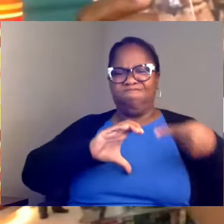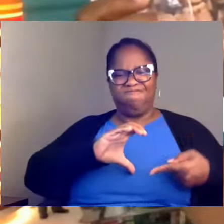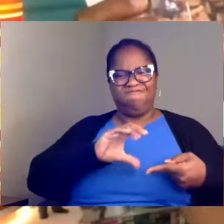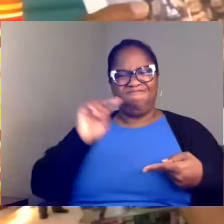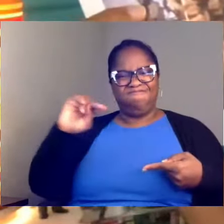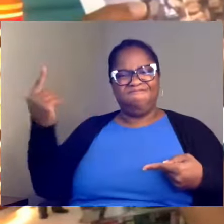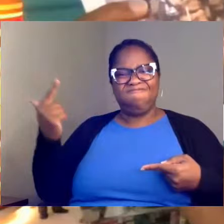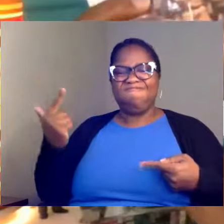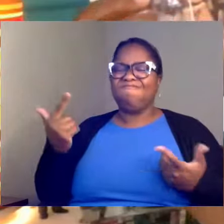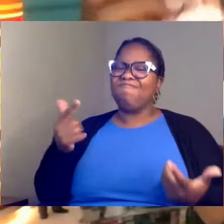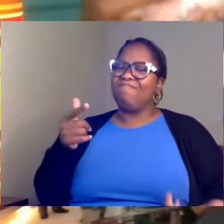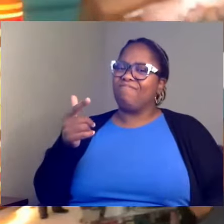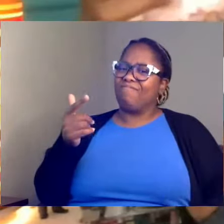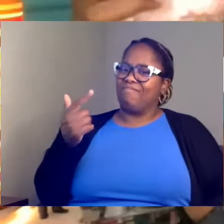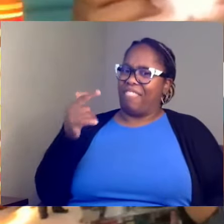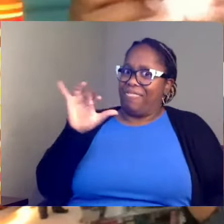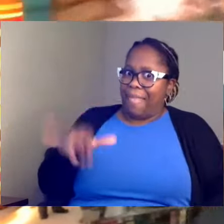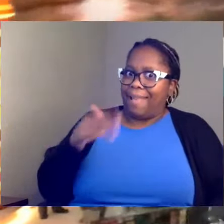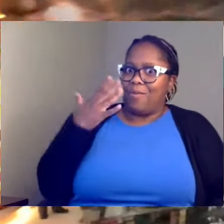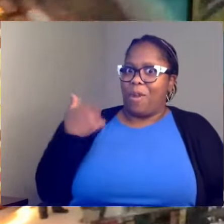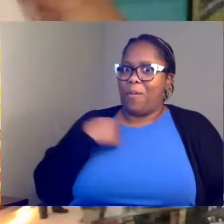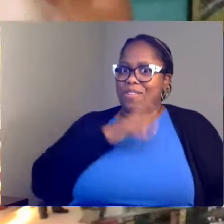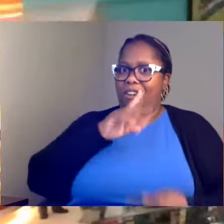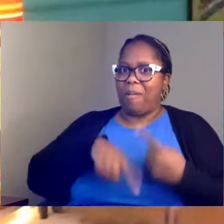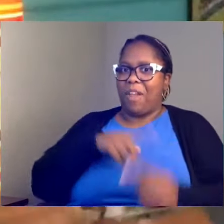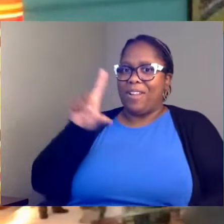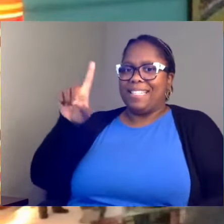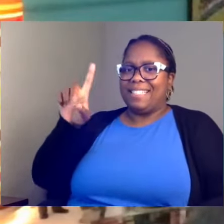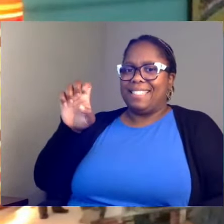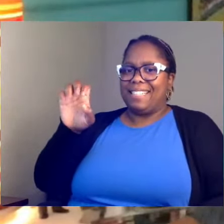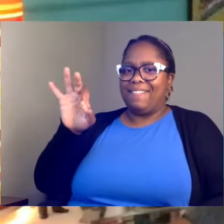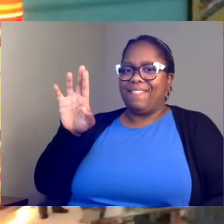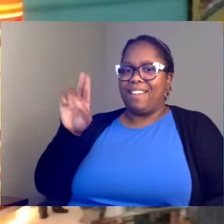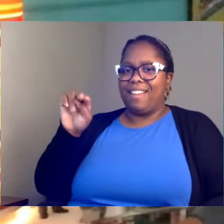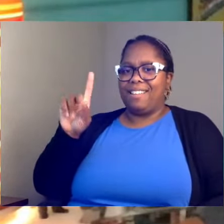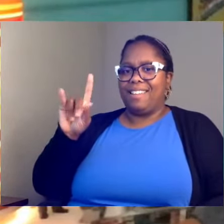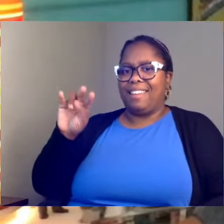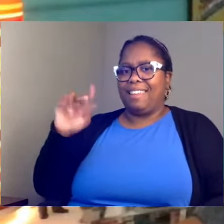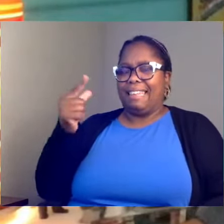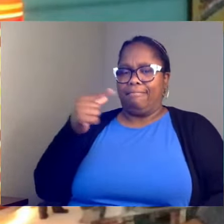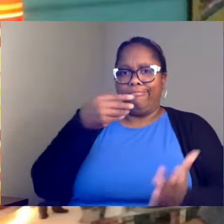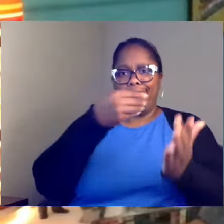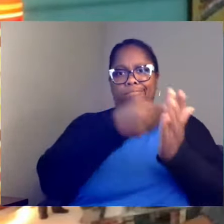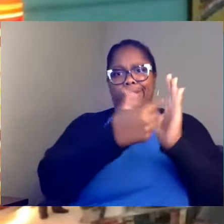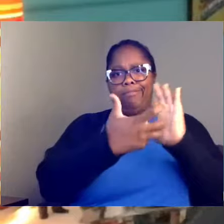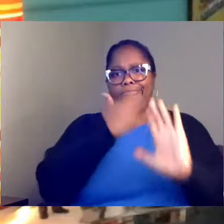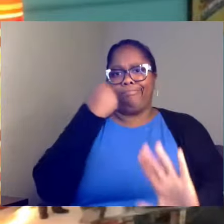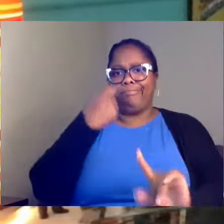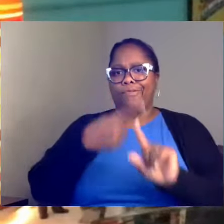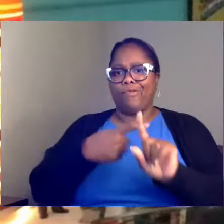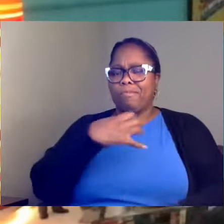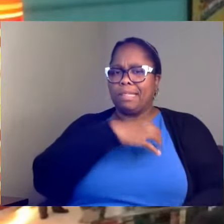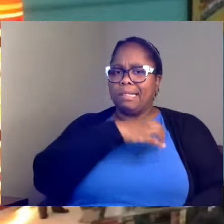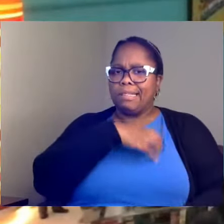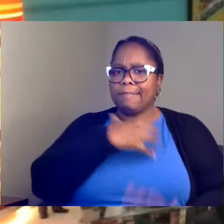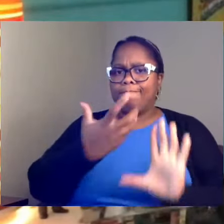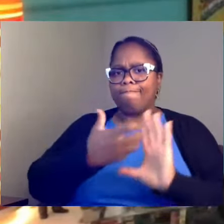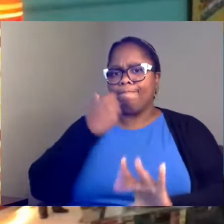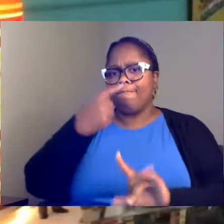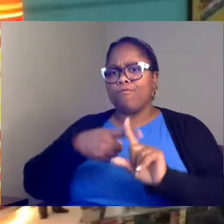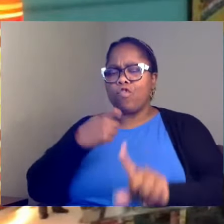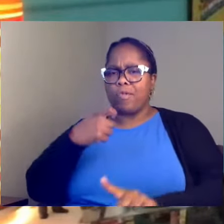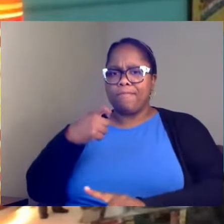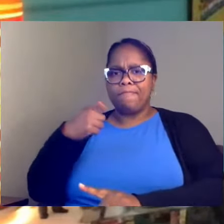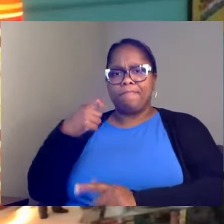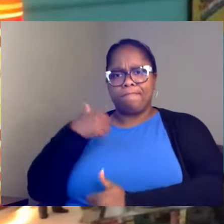talk about defunding? It's getting rid of these things and making sure that we are placing systems that actually care